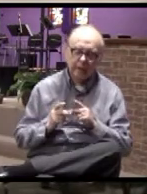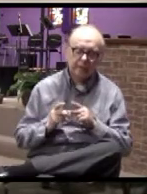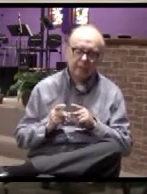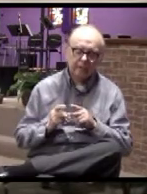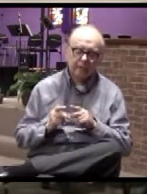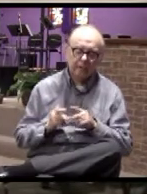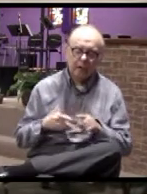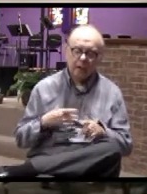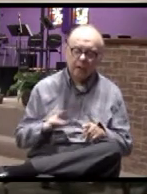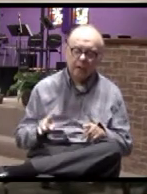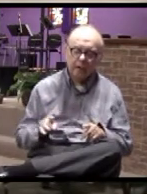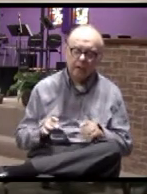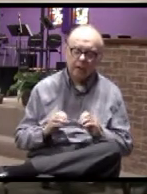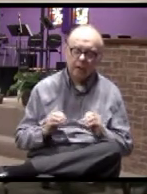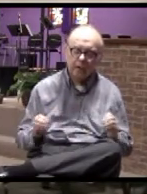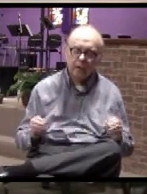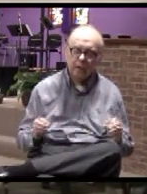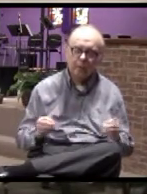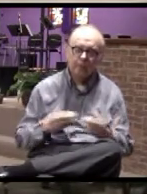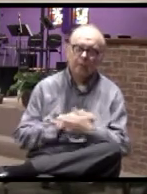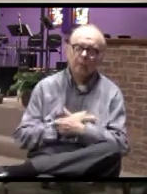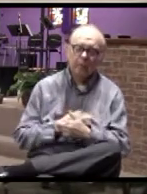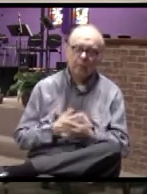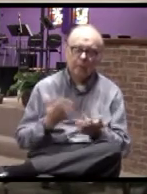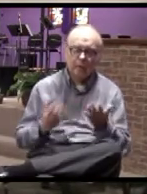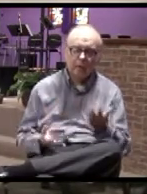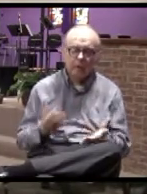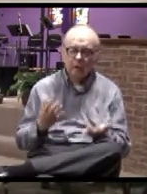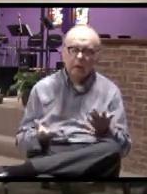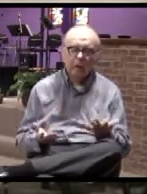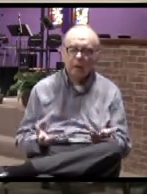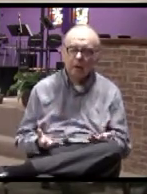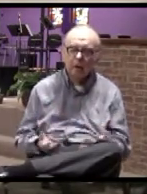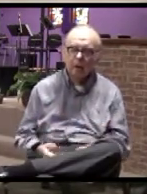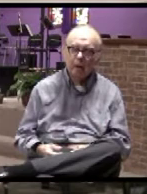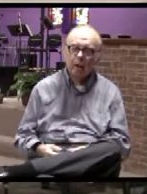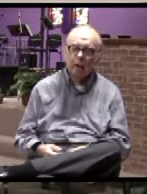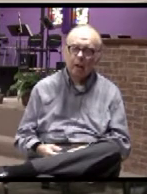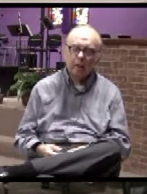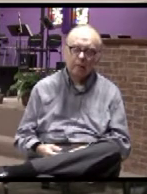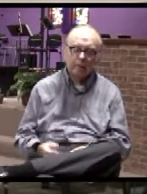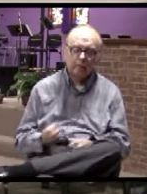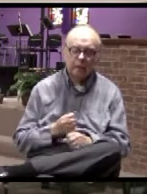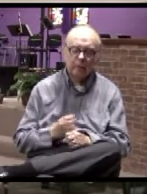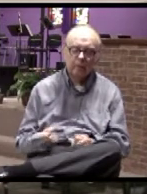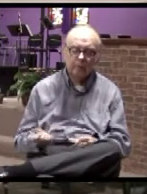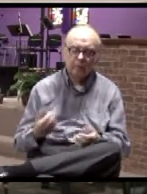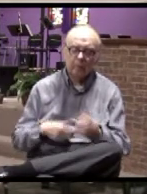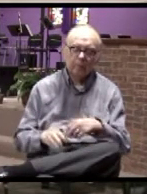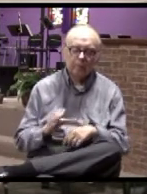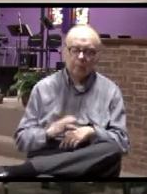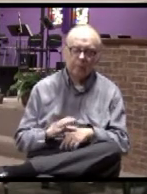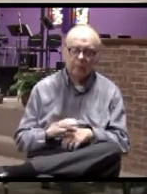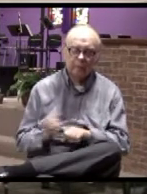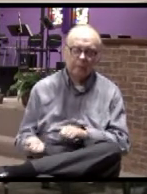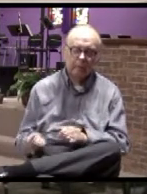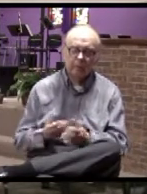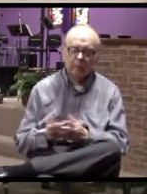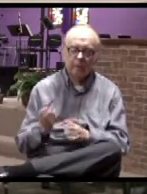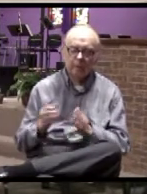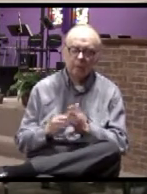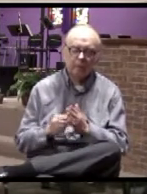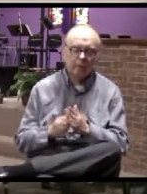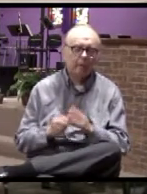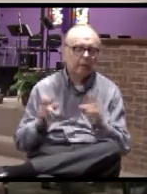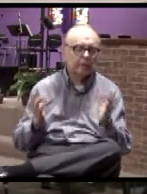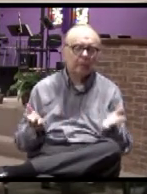relief. Or maybe you're here and you've been saved and you want to come into this church by baptism, by letter, by